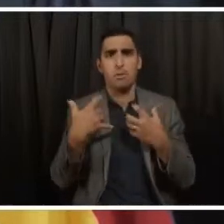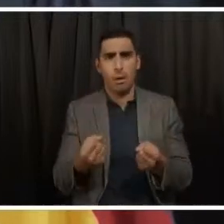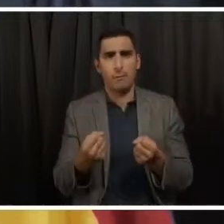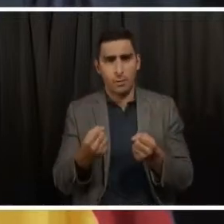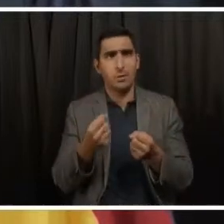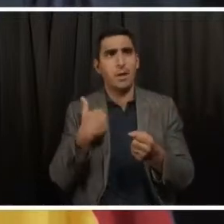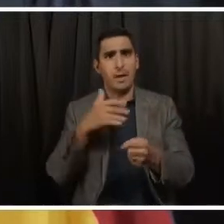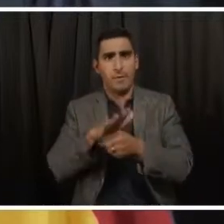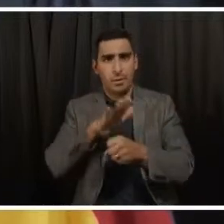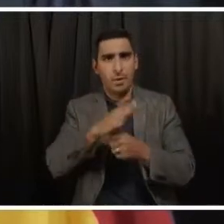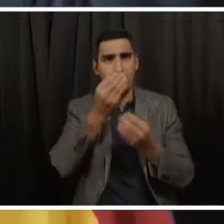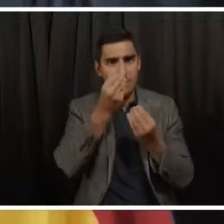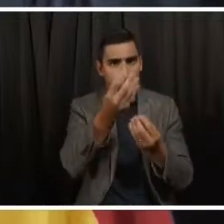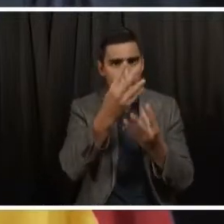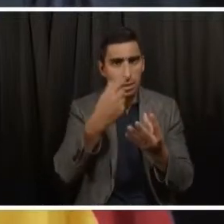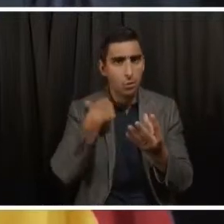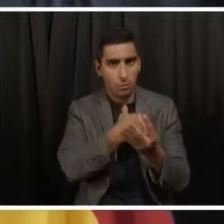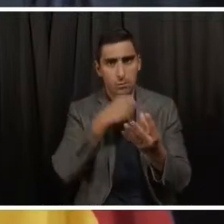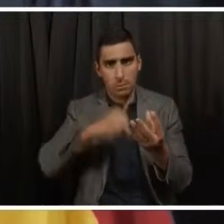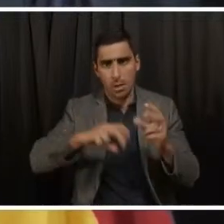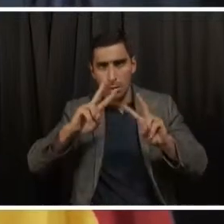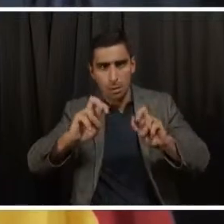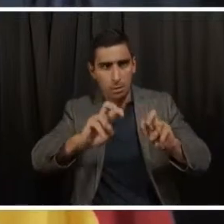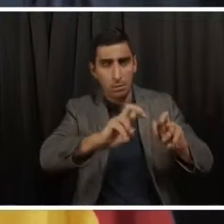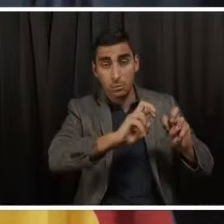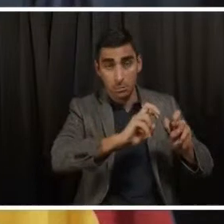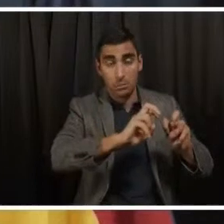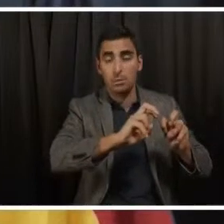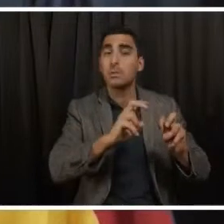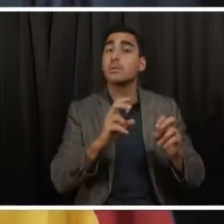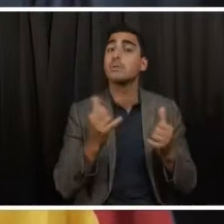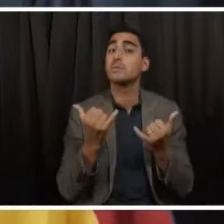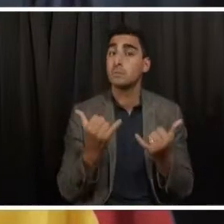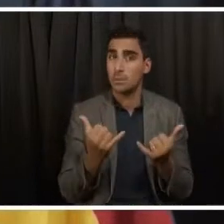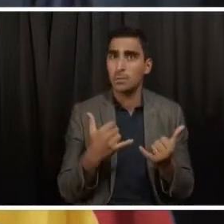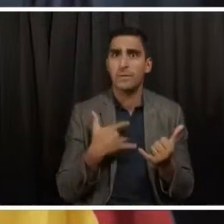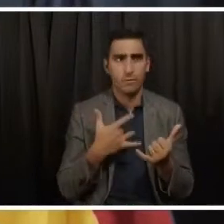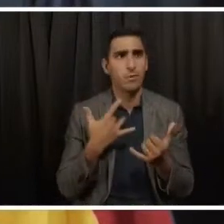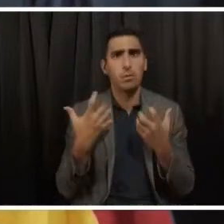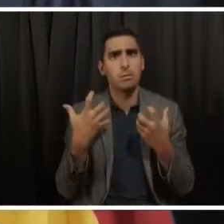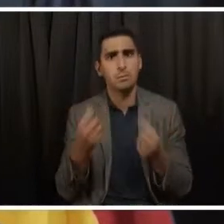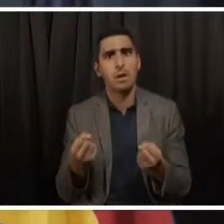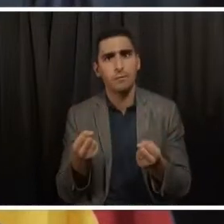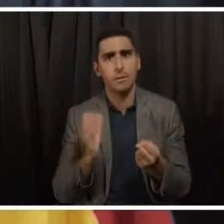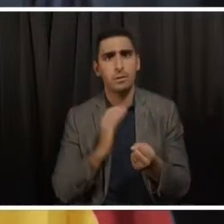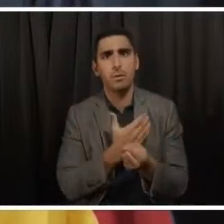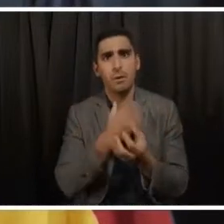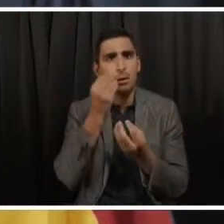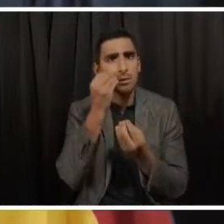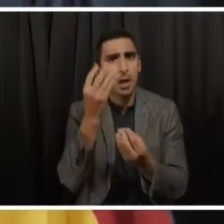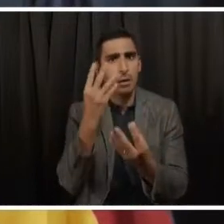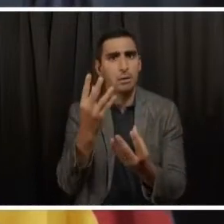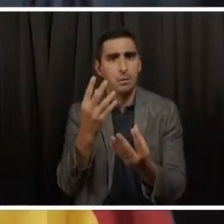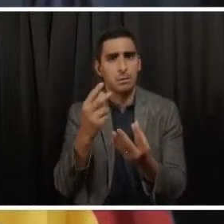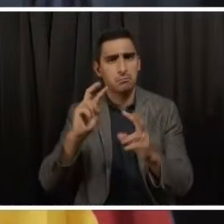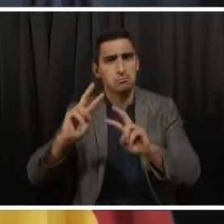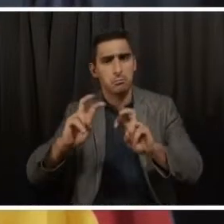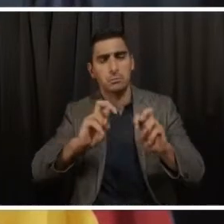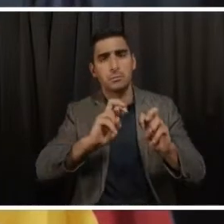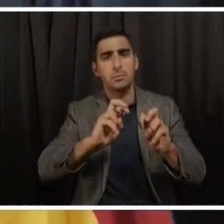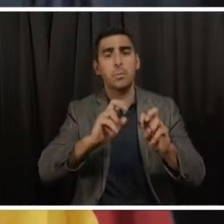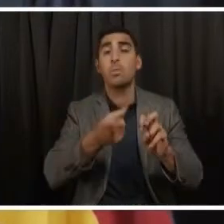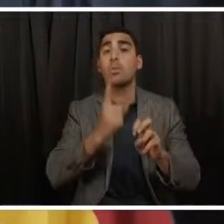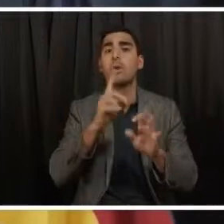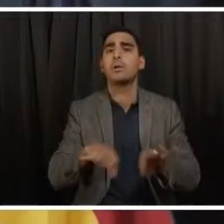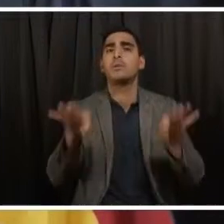confidently analyze. So I do feel pretty good about the data that we have at this point. One important thing to keep in mind, though,